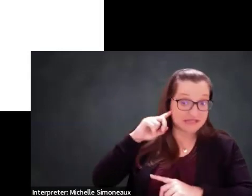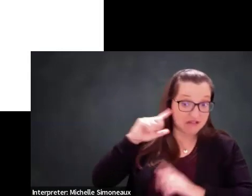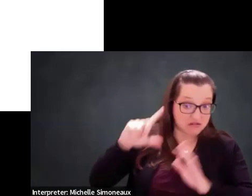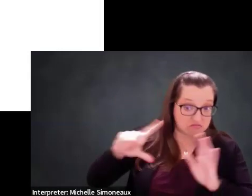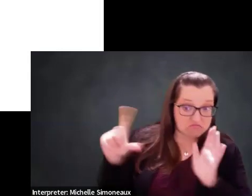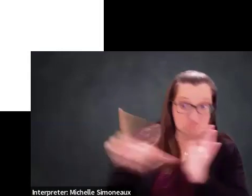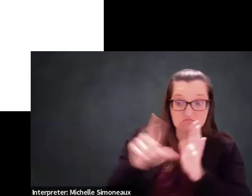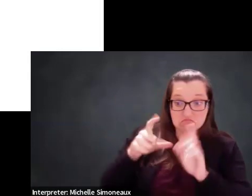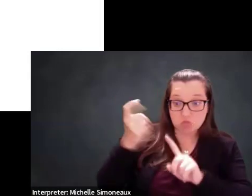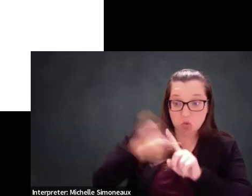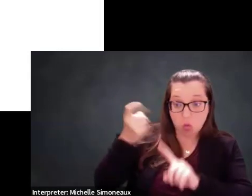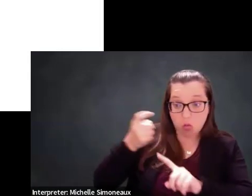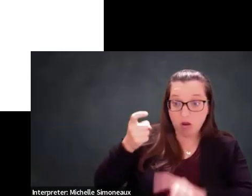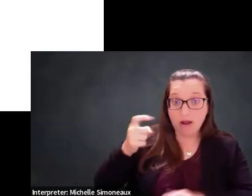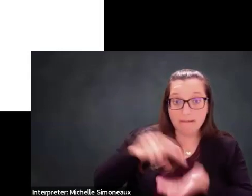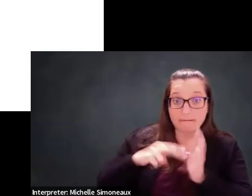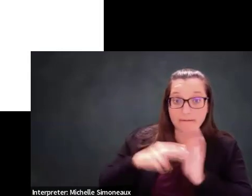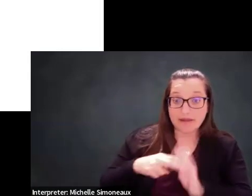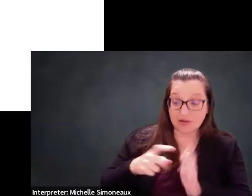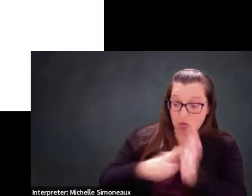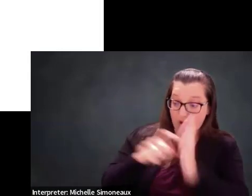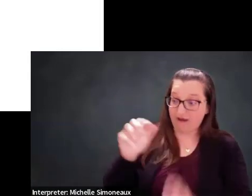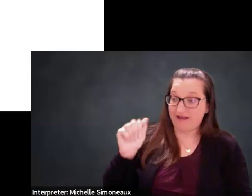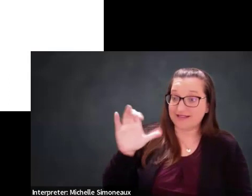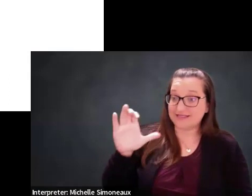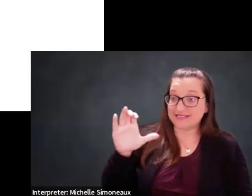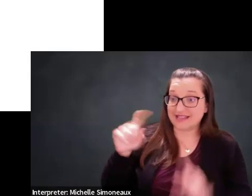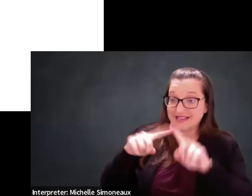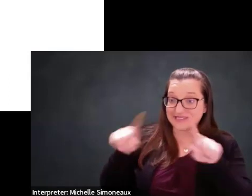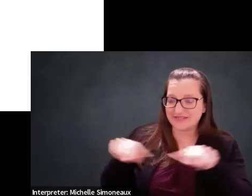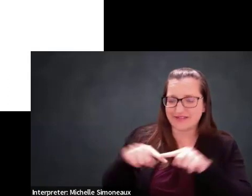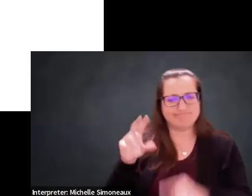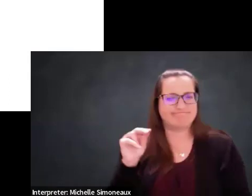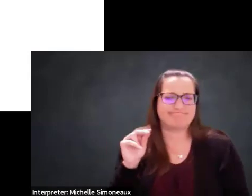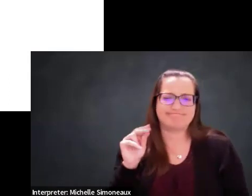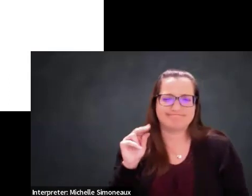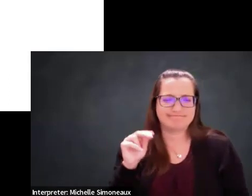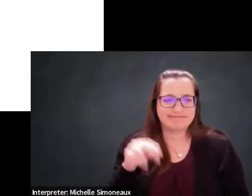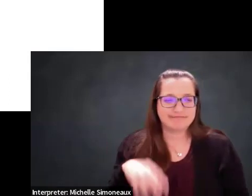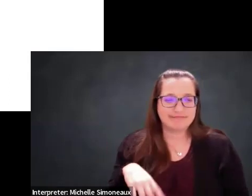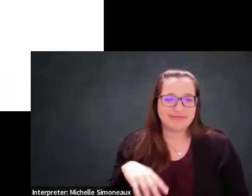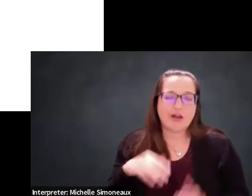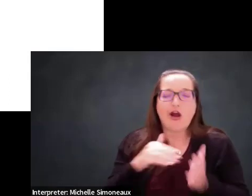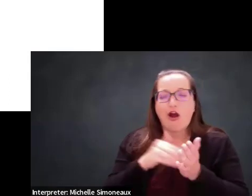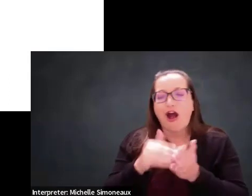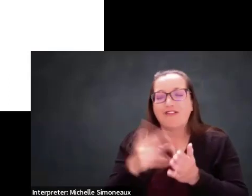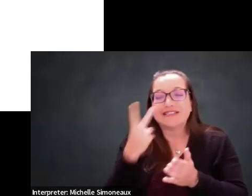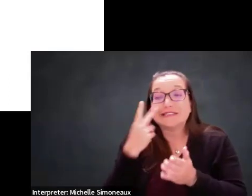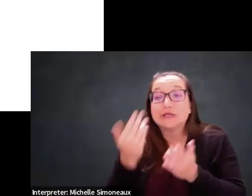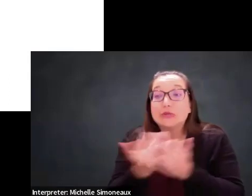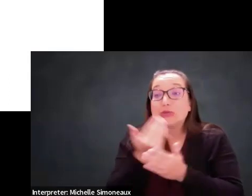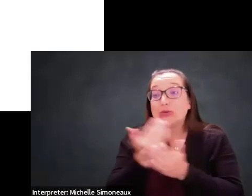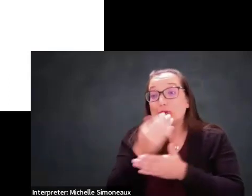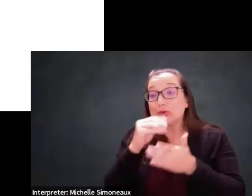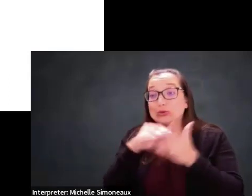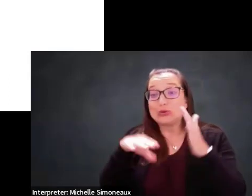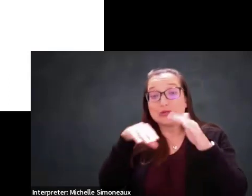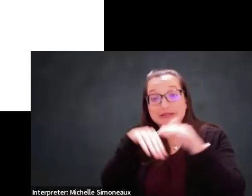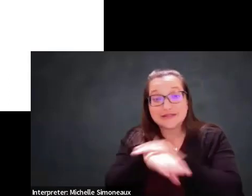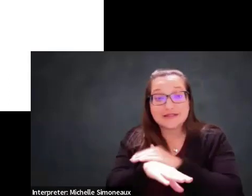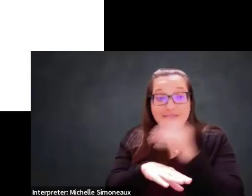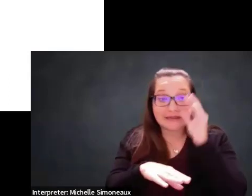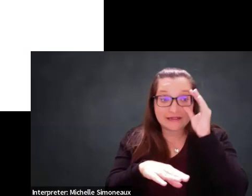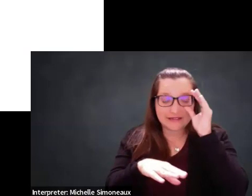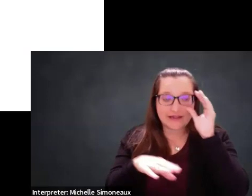AAC device. A lot of the times I do see students who are new admittance to our school, where they are coming with an AAC